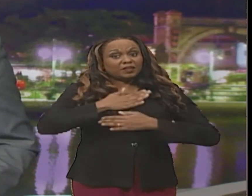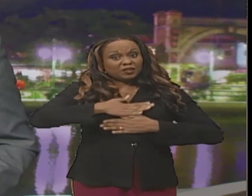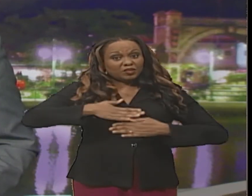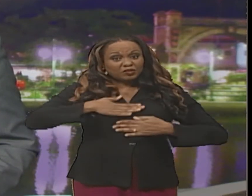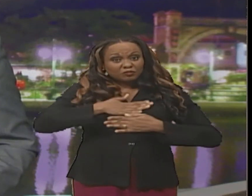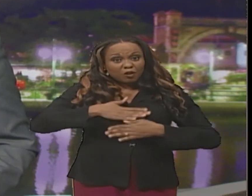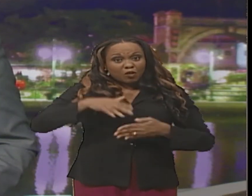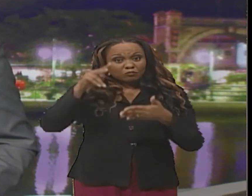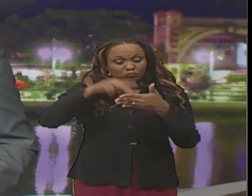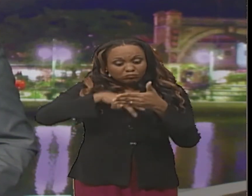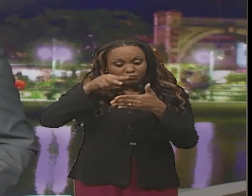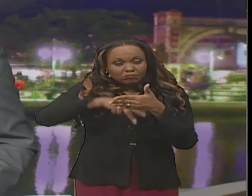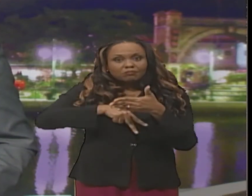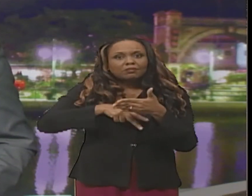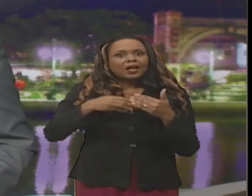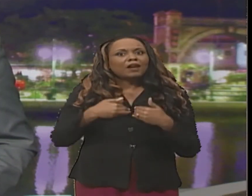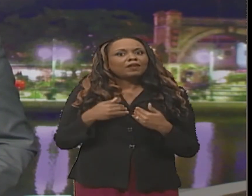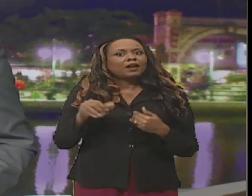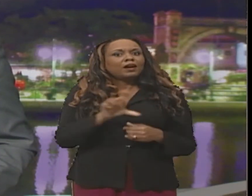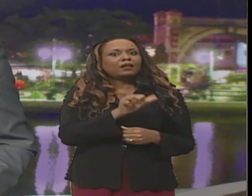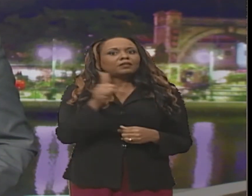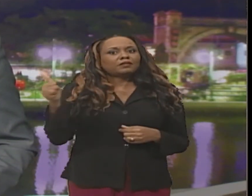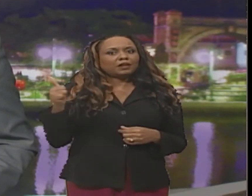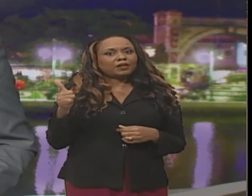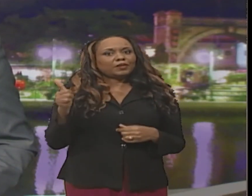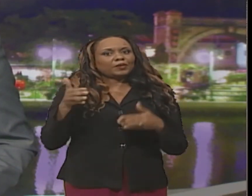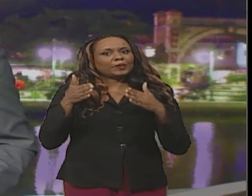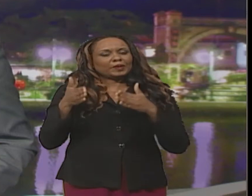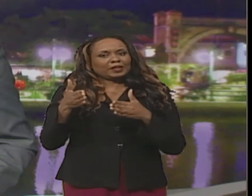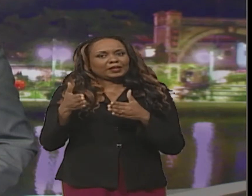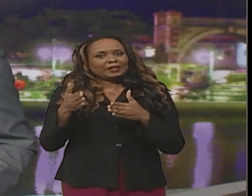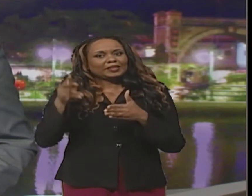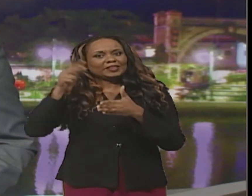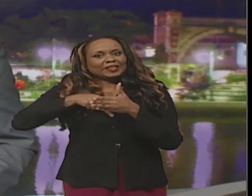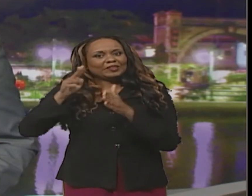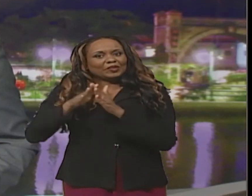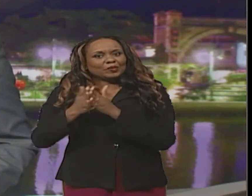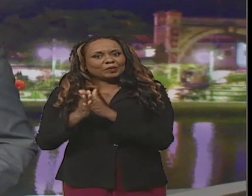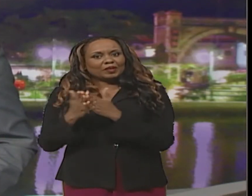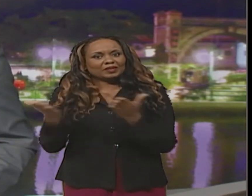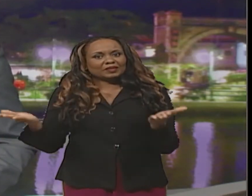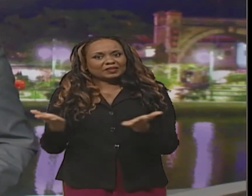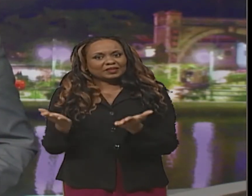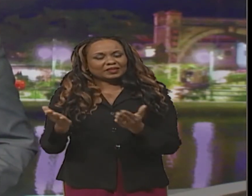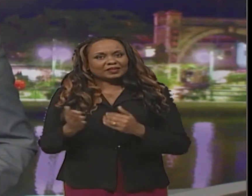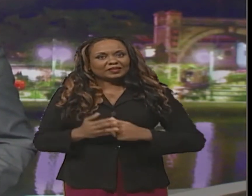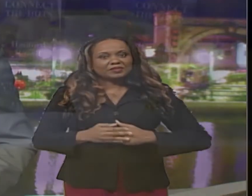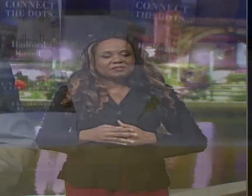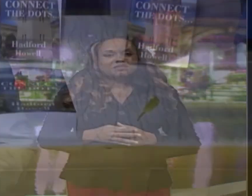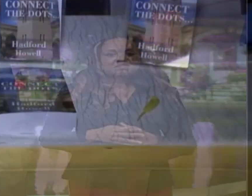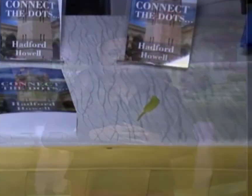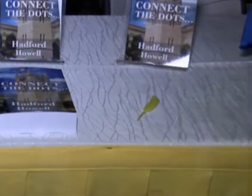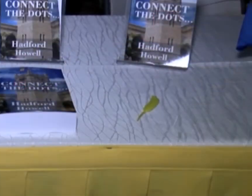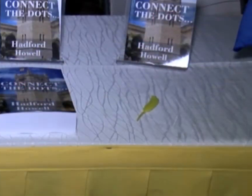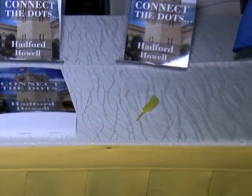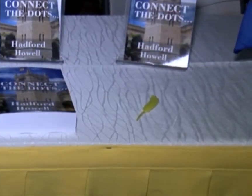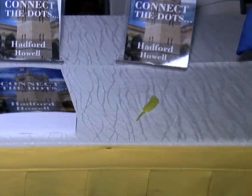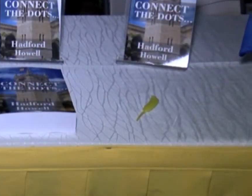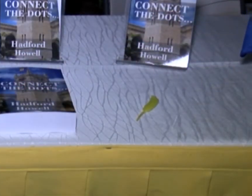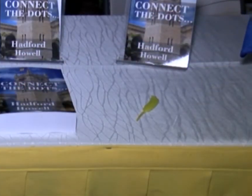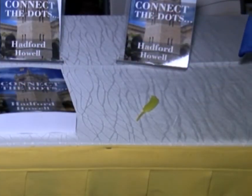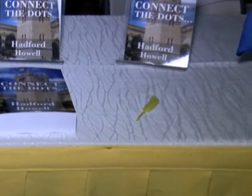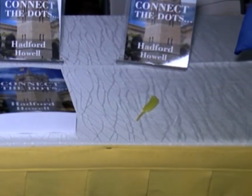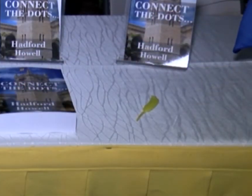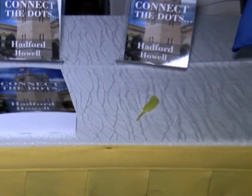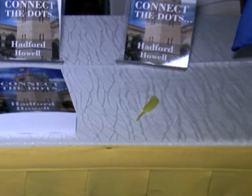who enjoy reading now have another local option to add to their book collections. Connect the Dots is author Hadford Howell's